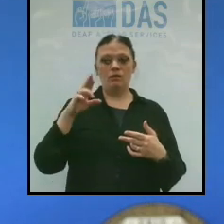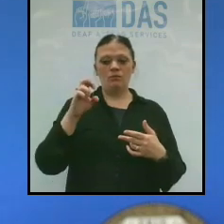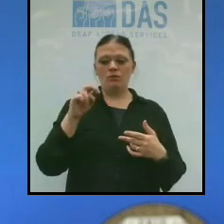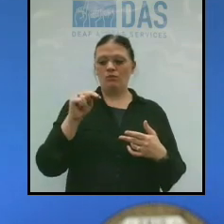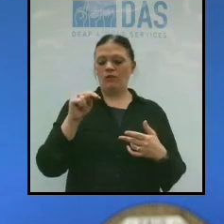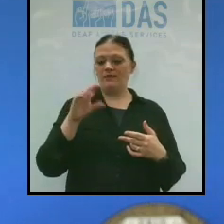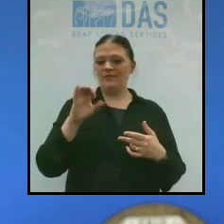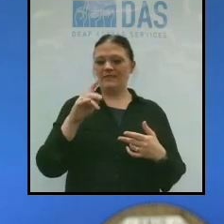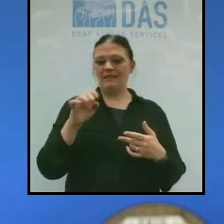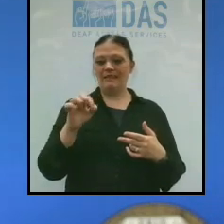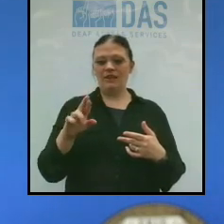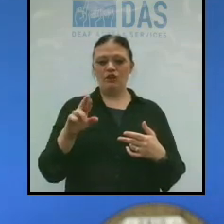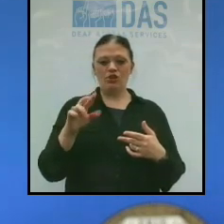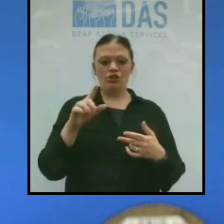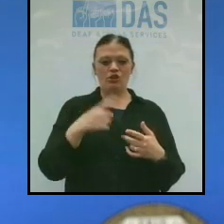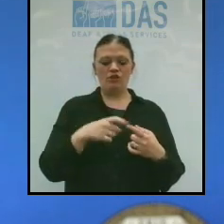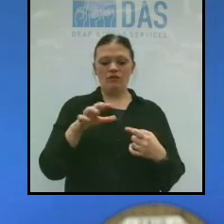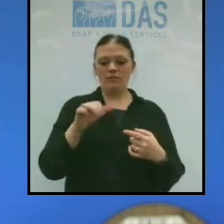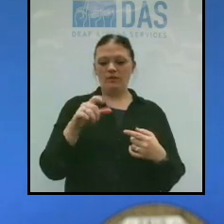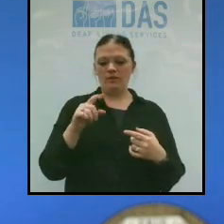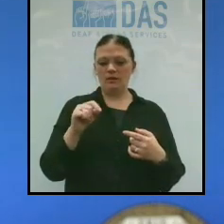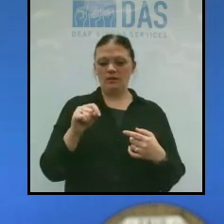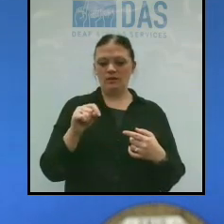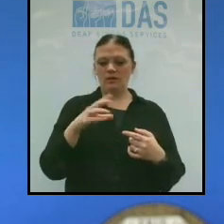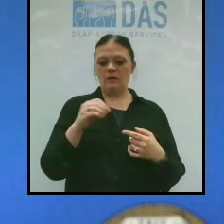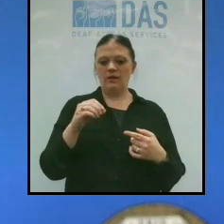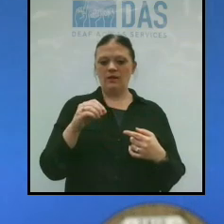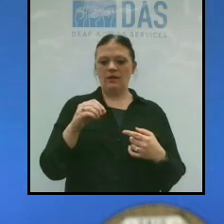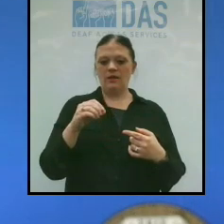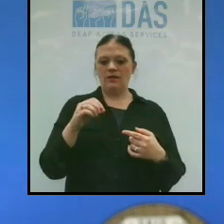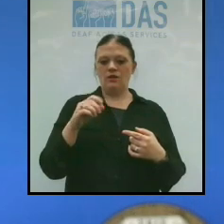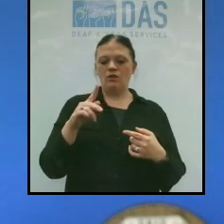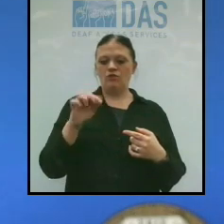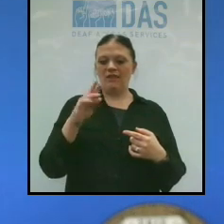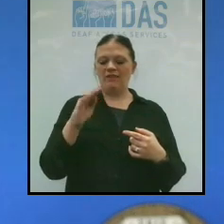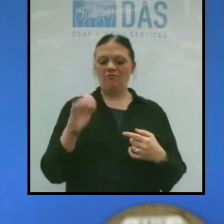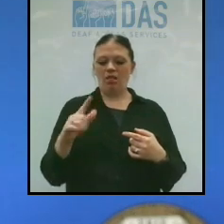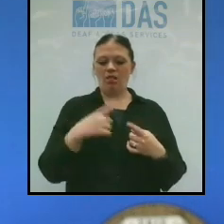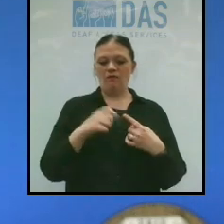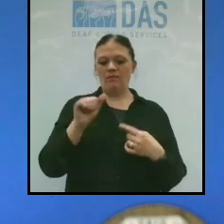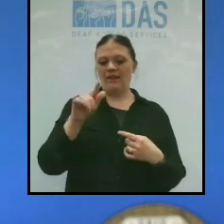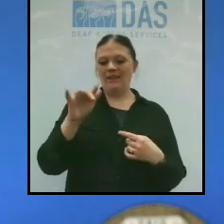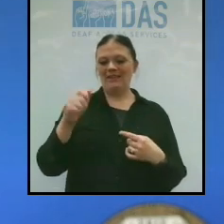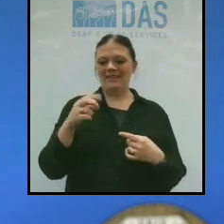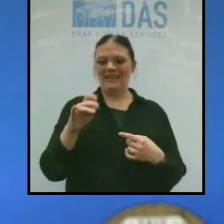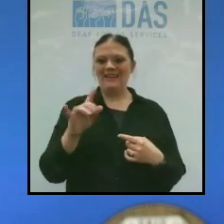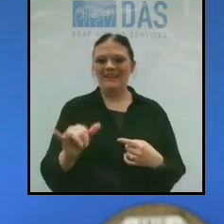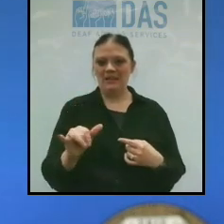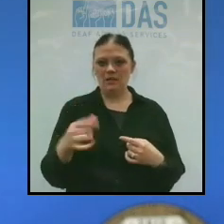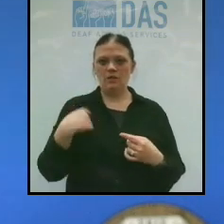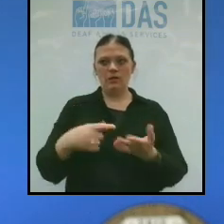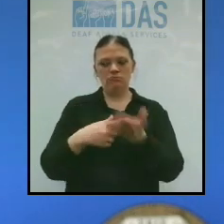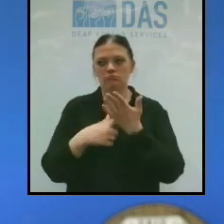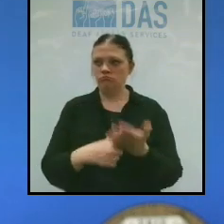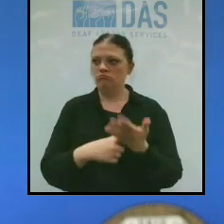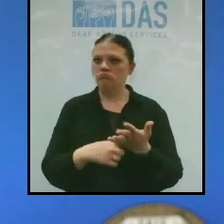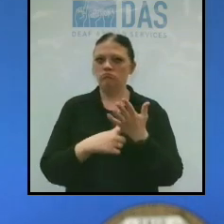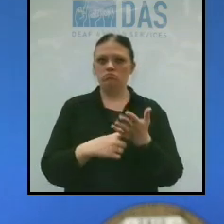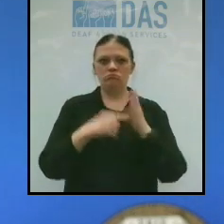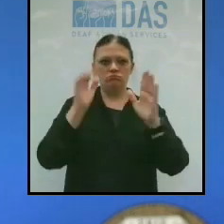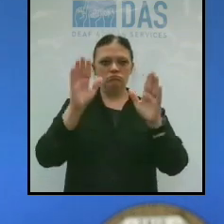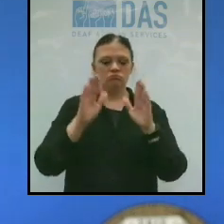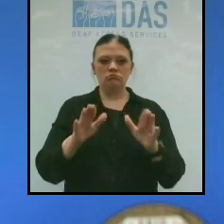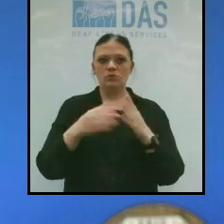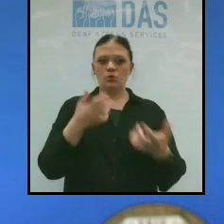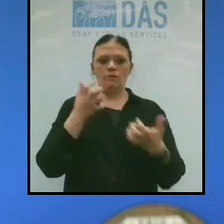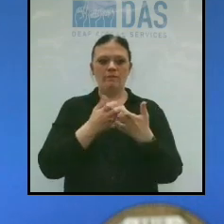from Cattaraugus, and Chairman Kirk Crandall from Allegheny. We had a very good call talking about what we all need to do to try to meet the standards of